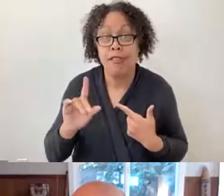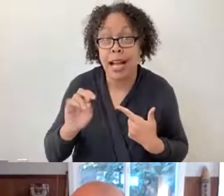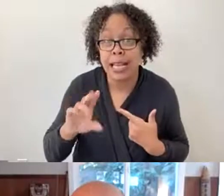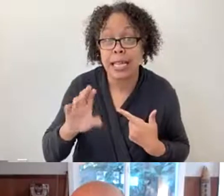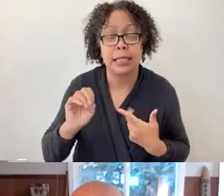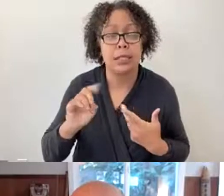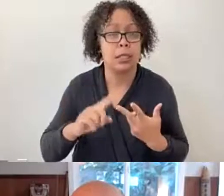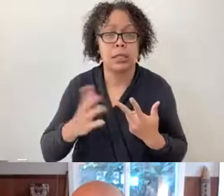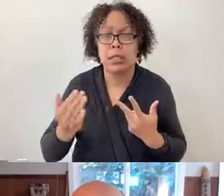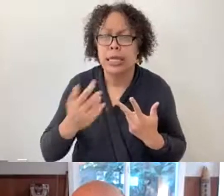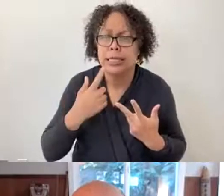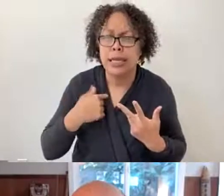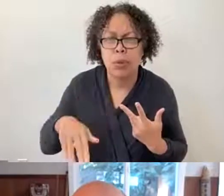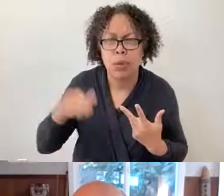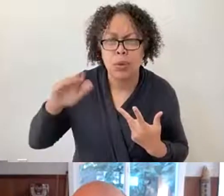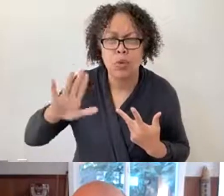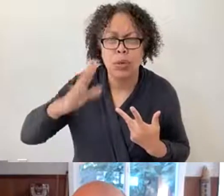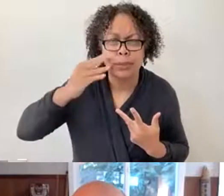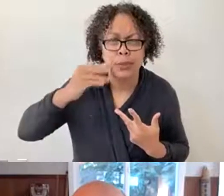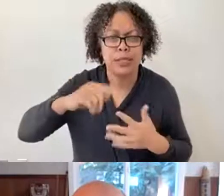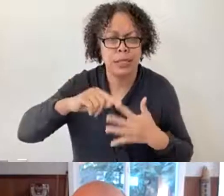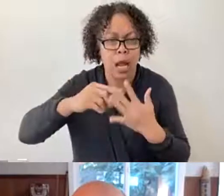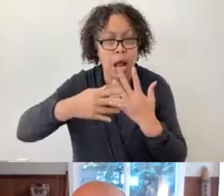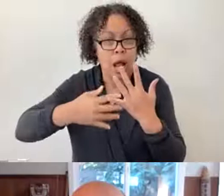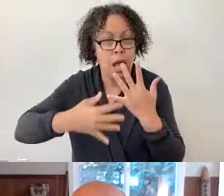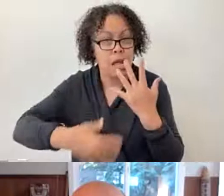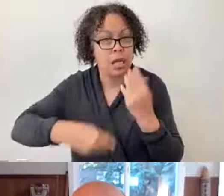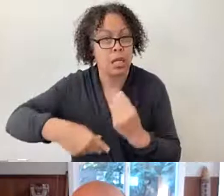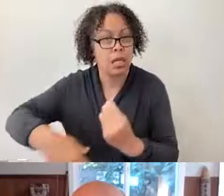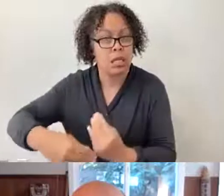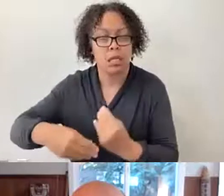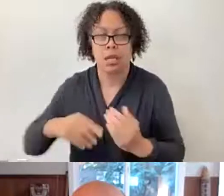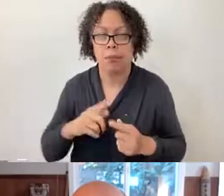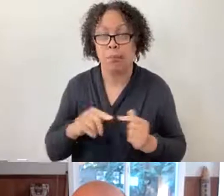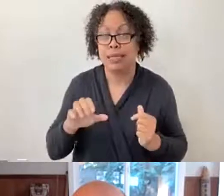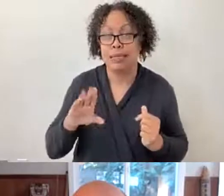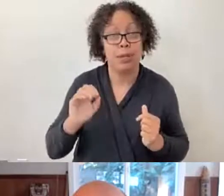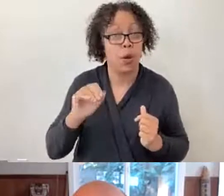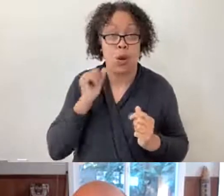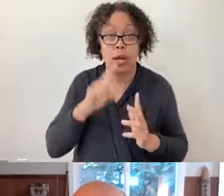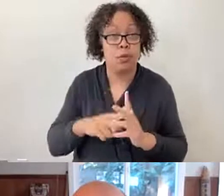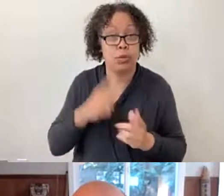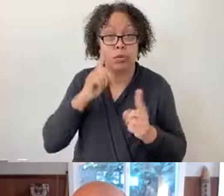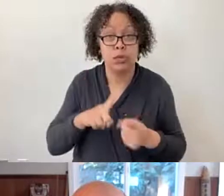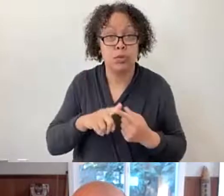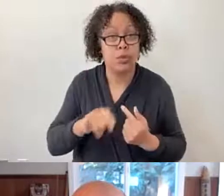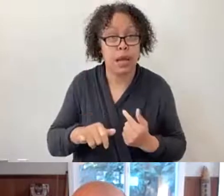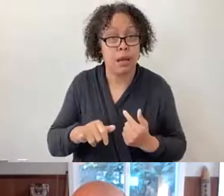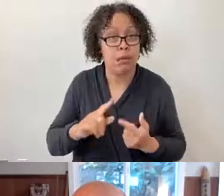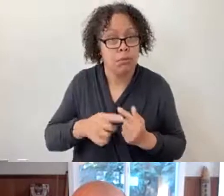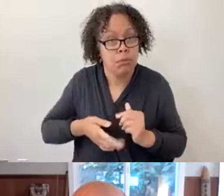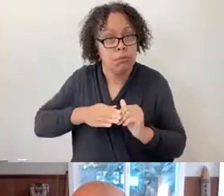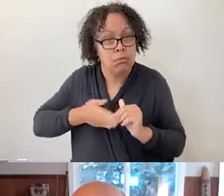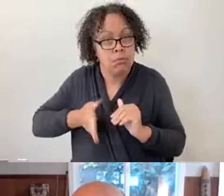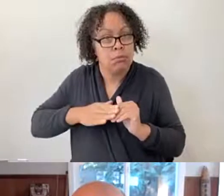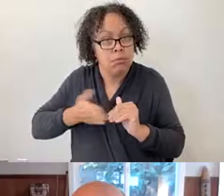childhood experiences. And all of these things that the organization did not sign up to vouch for, this burden